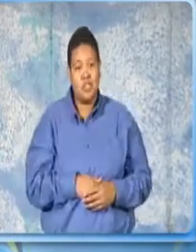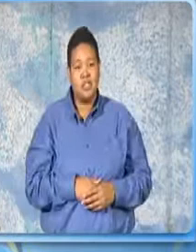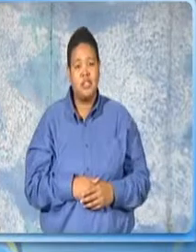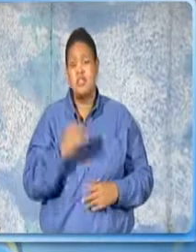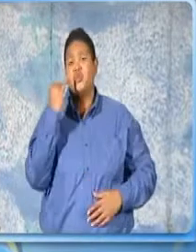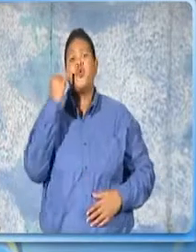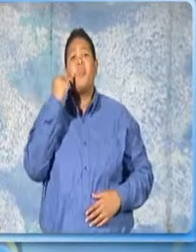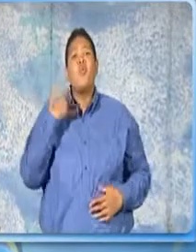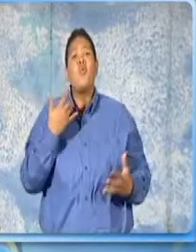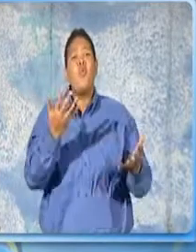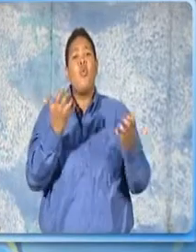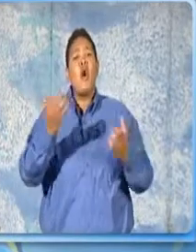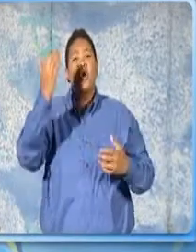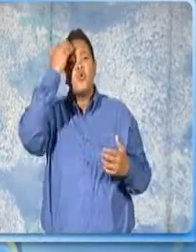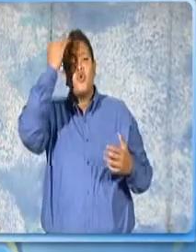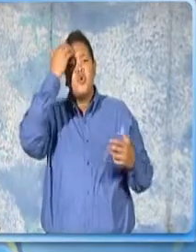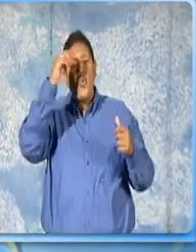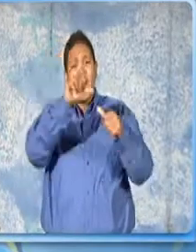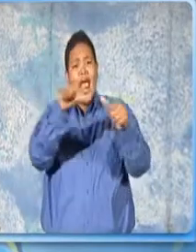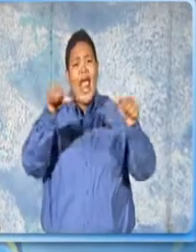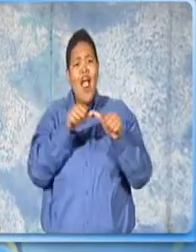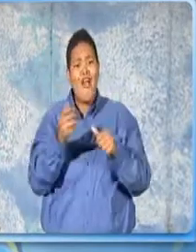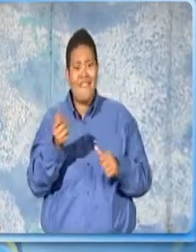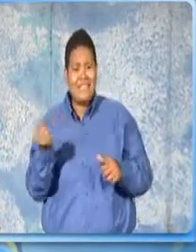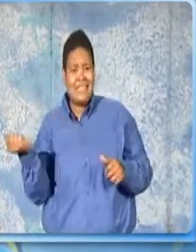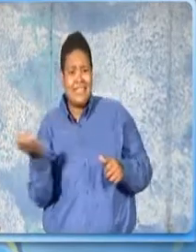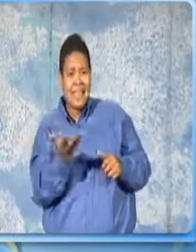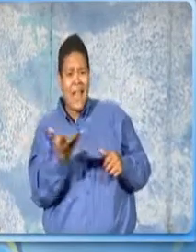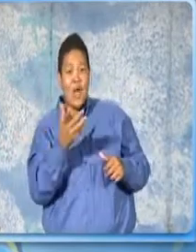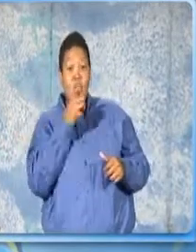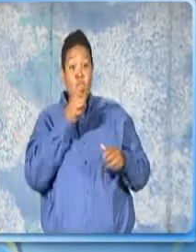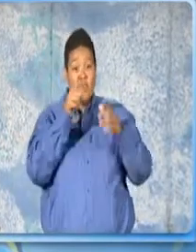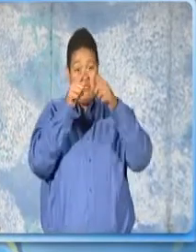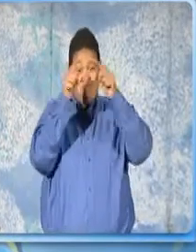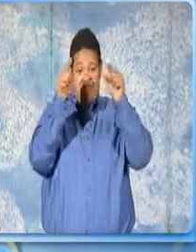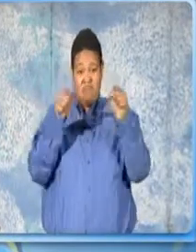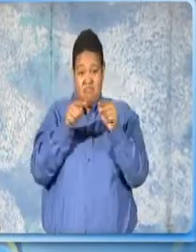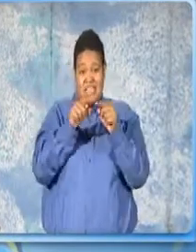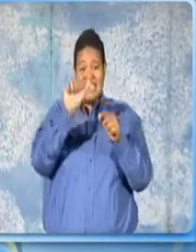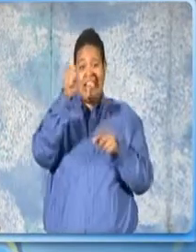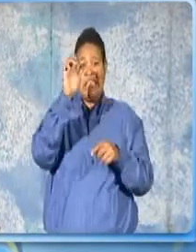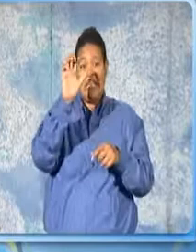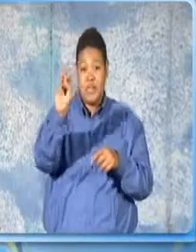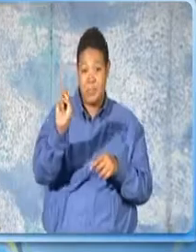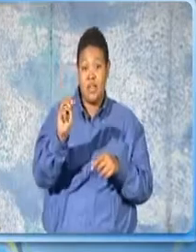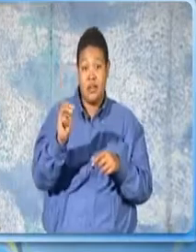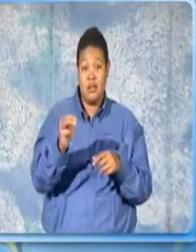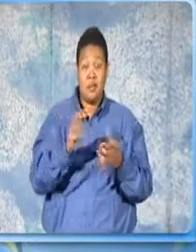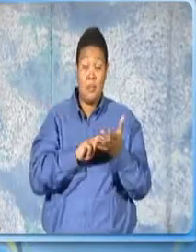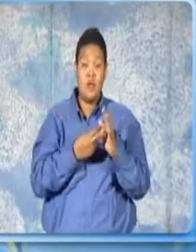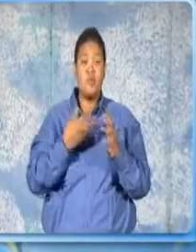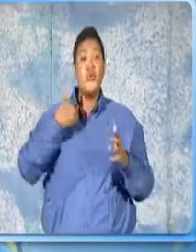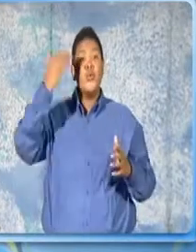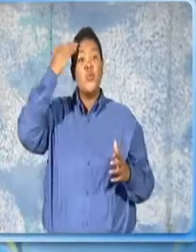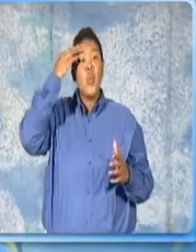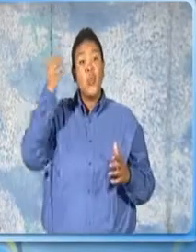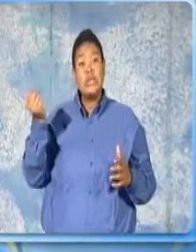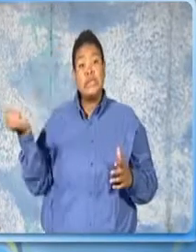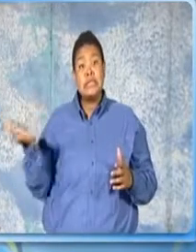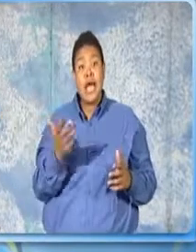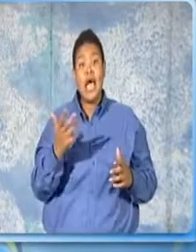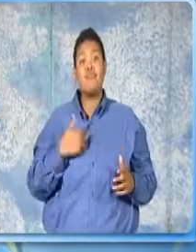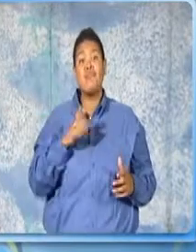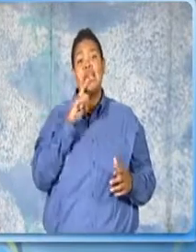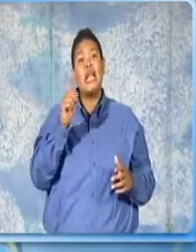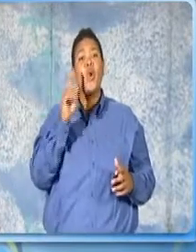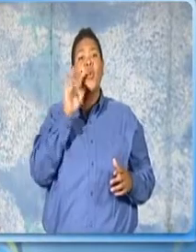Suppose we wanted to know the area of a die whose edges are 10 centimeters. Of course, we know that the die is actually a